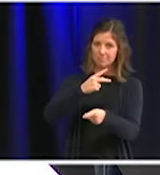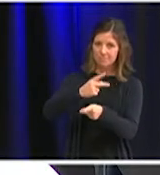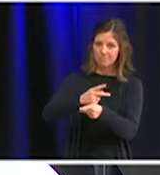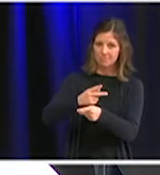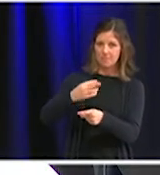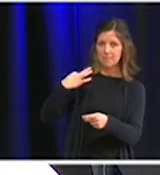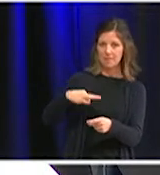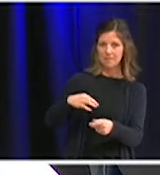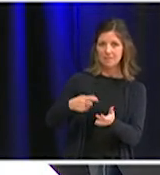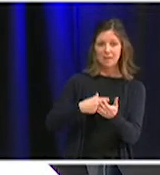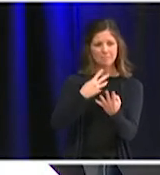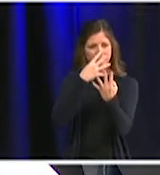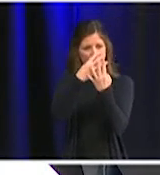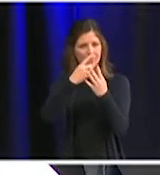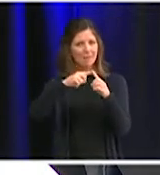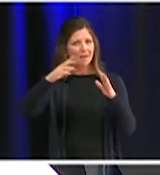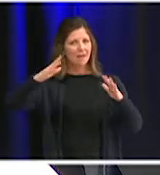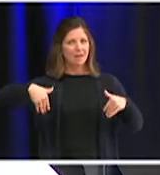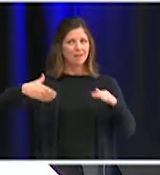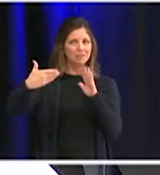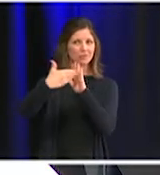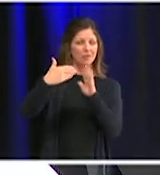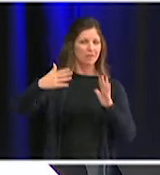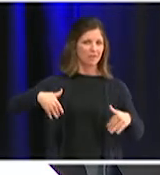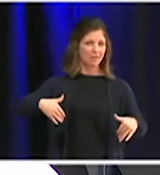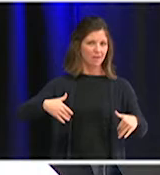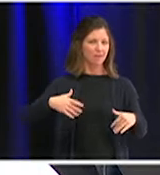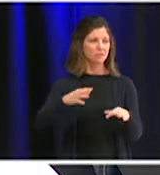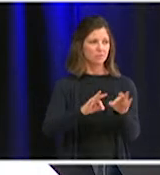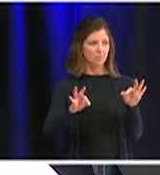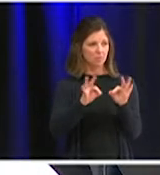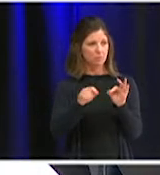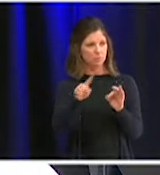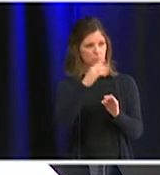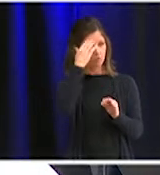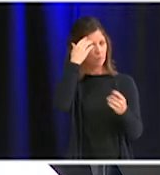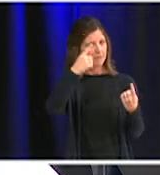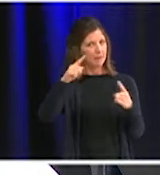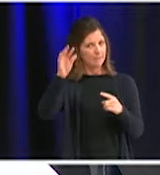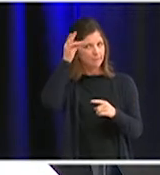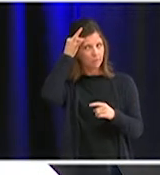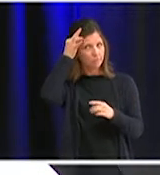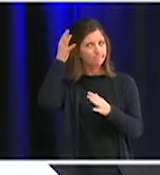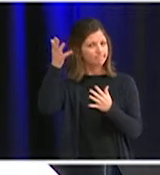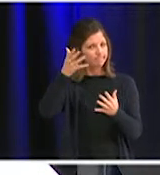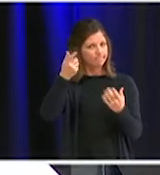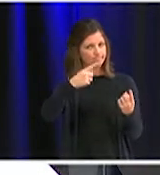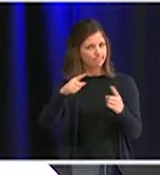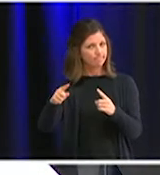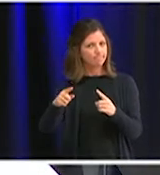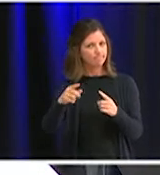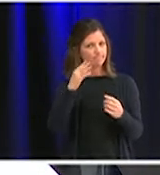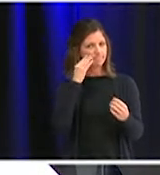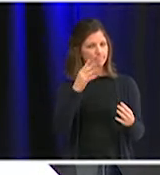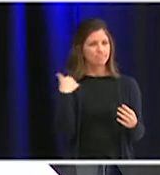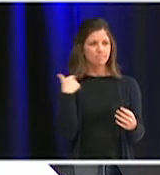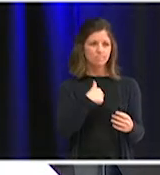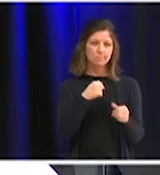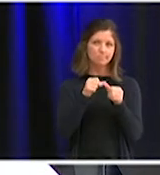know that those are issues that are at a national level that we need to make sure we continue to fight for.